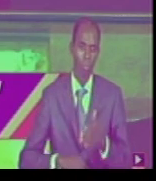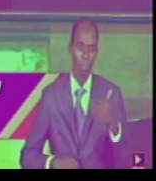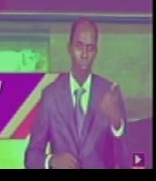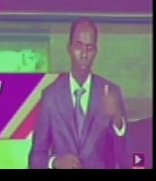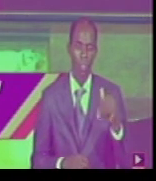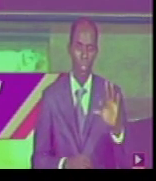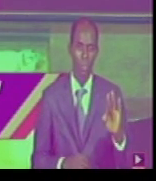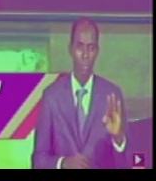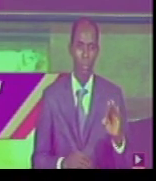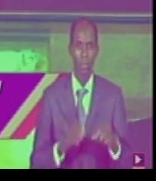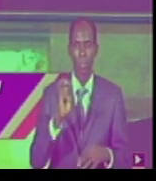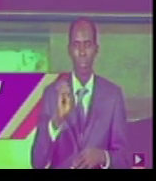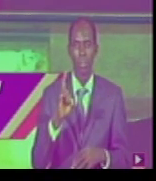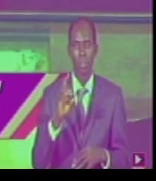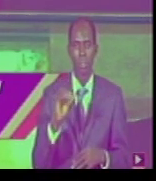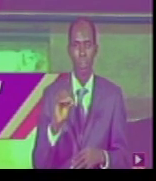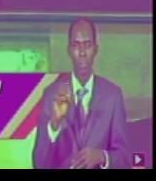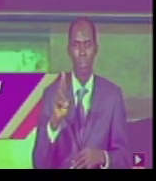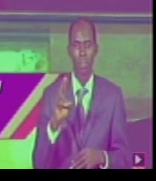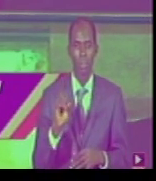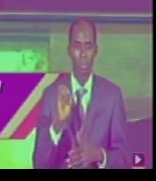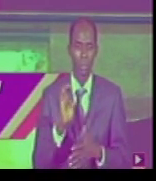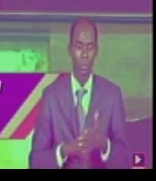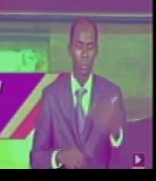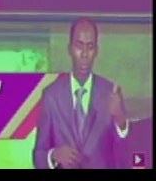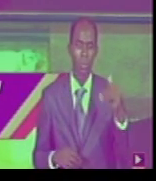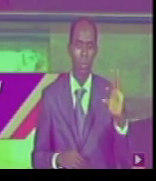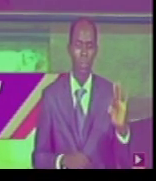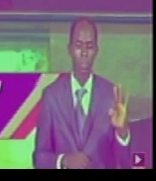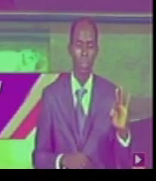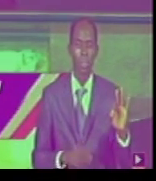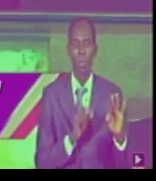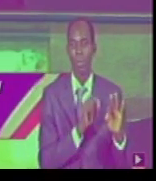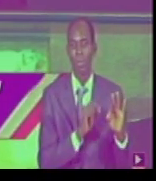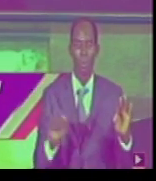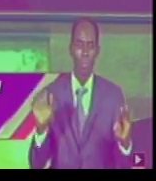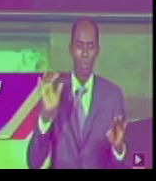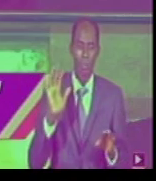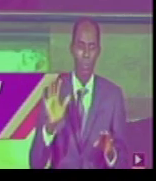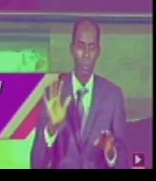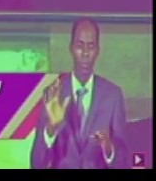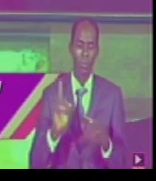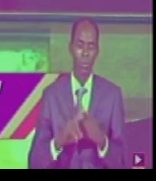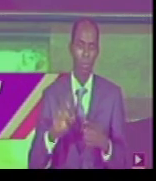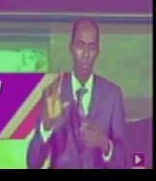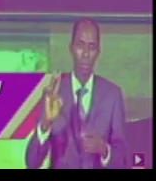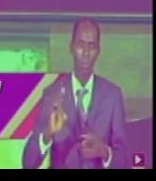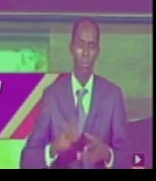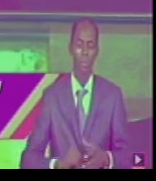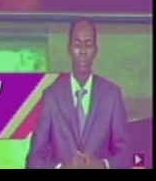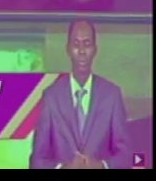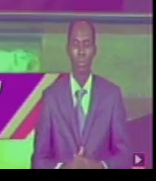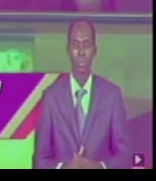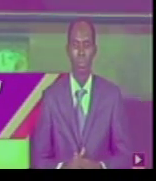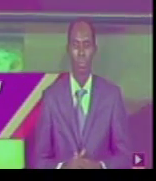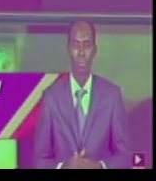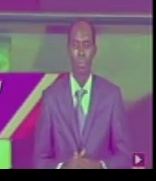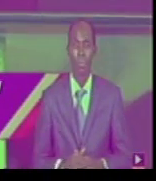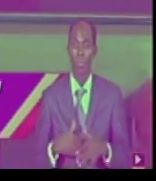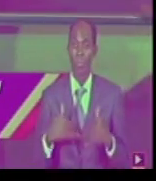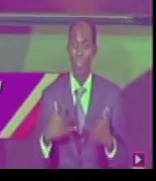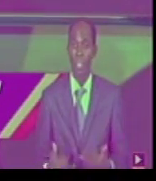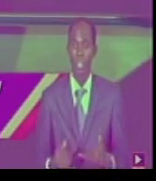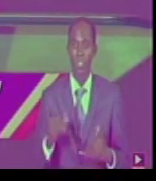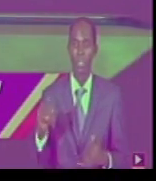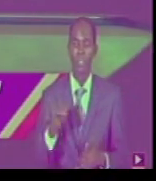chapter 19. I'm reading here from verse 5. Exodus chapter 19, verse 5. Now